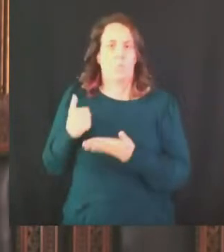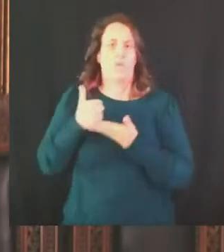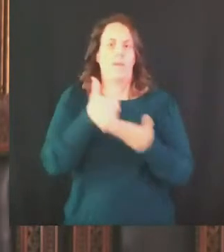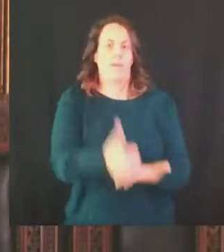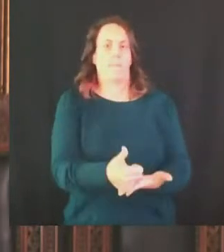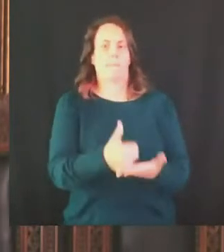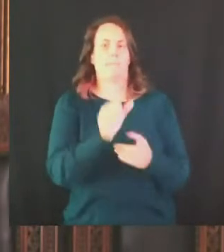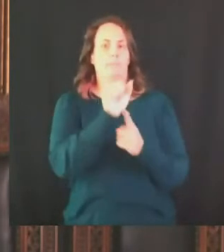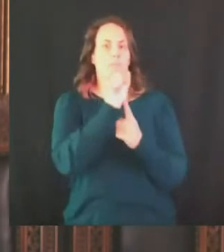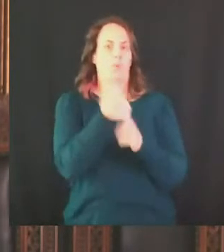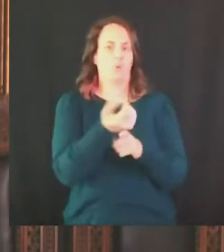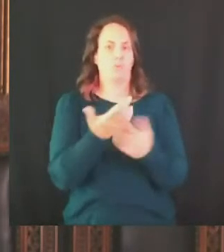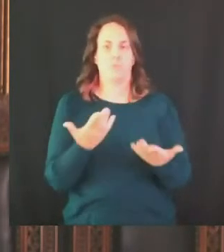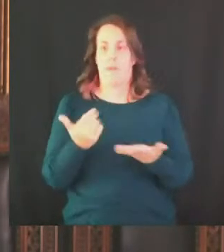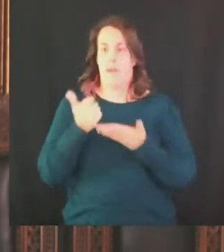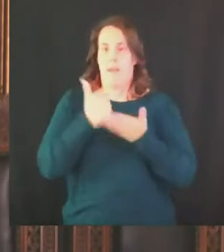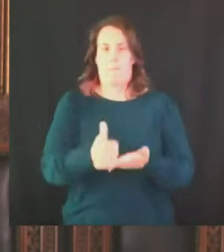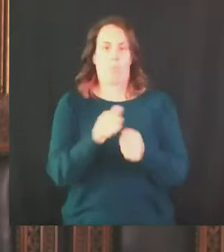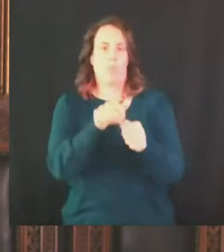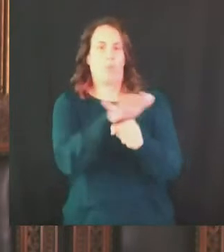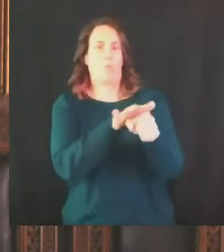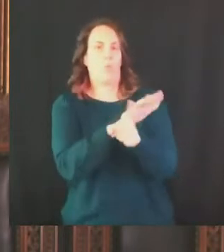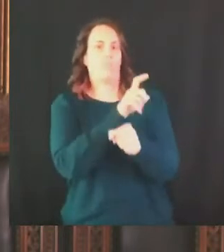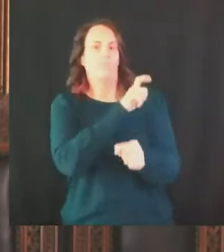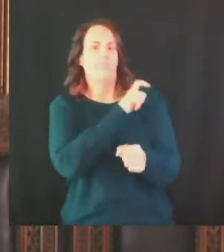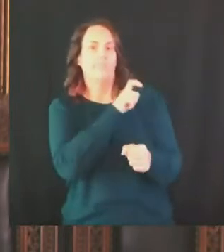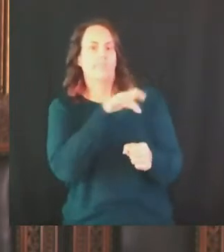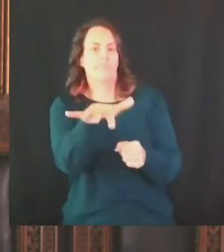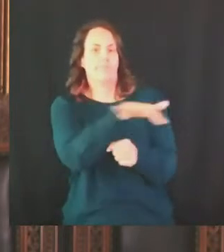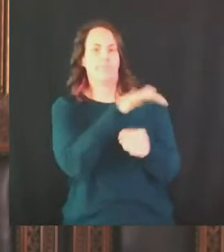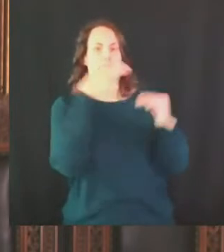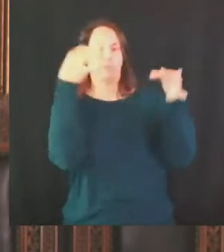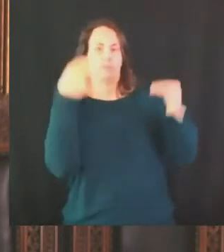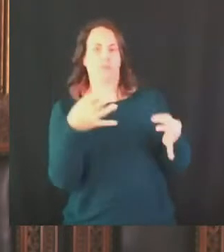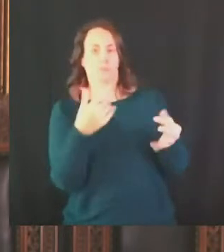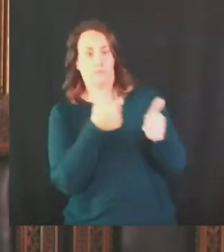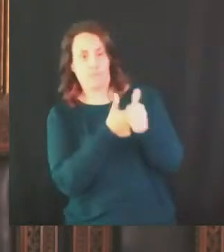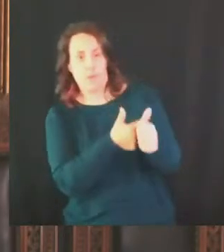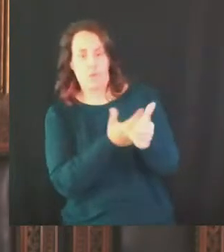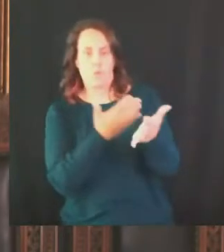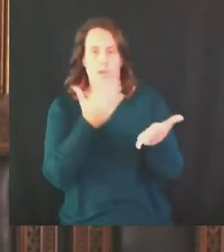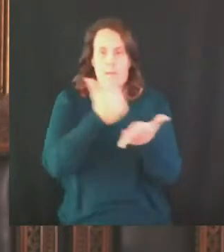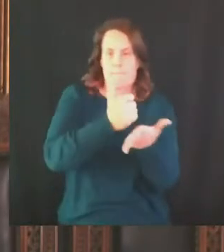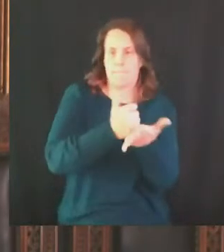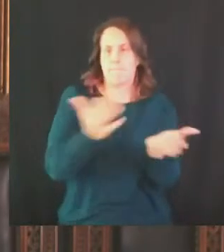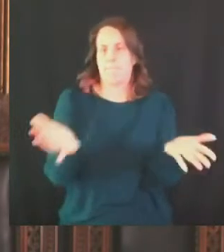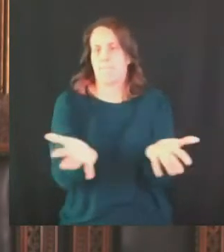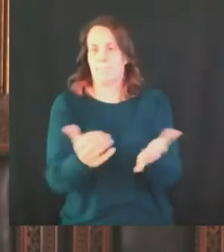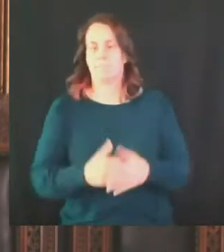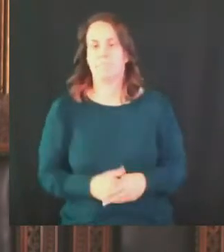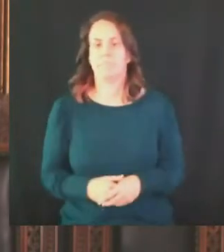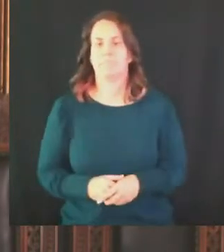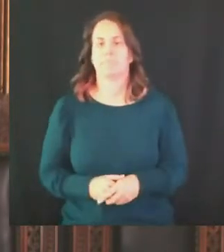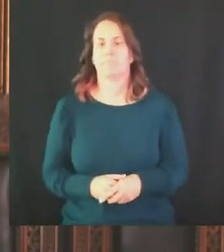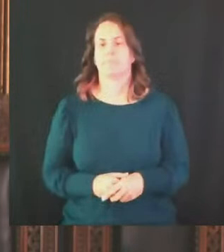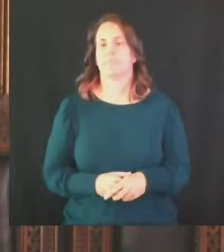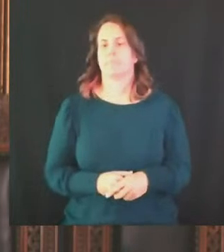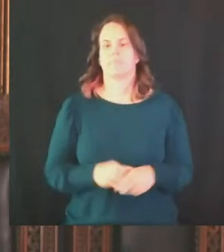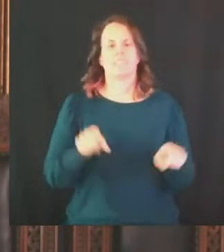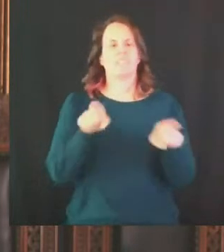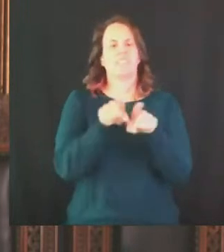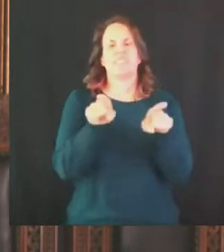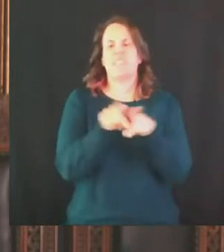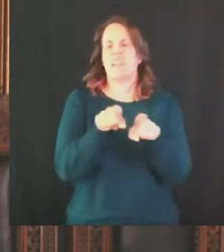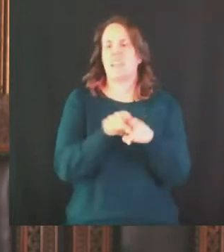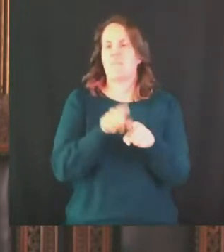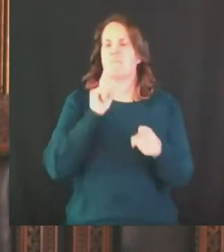local municipal officials in this arena, doing the same thing they have over the past several months in various other places across